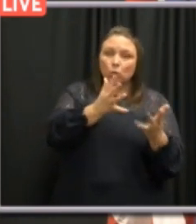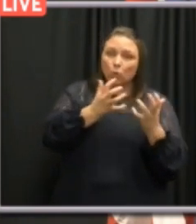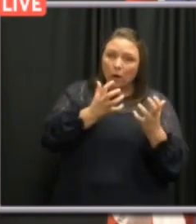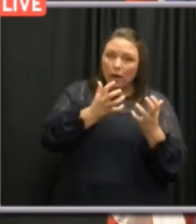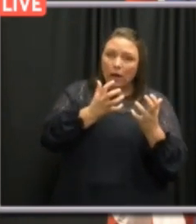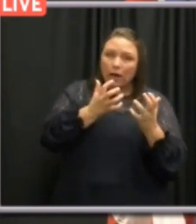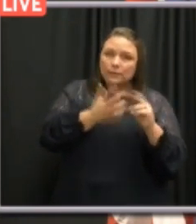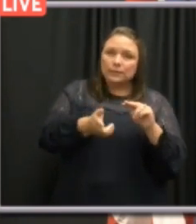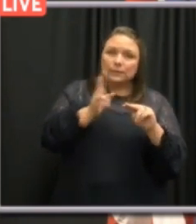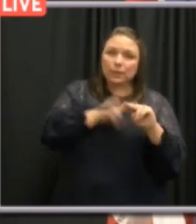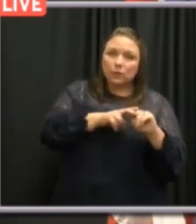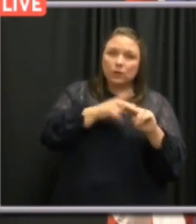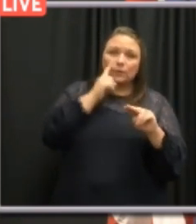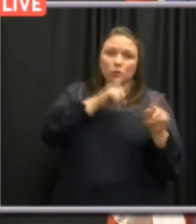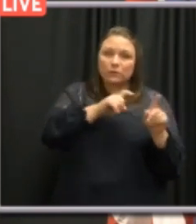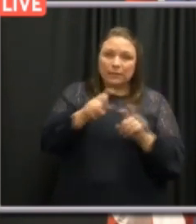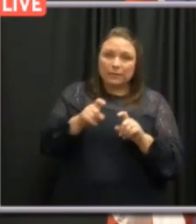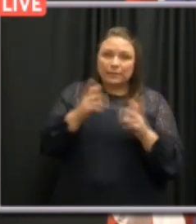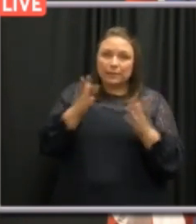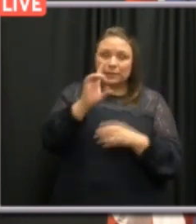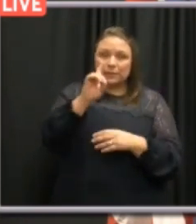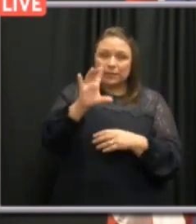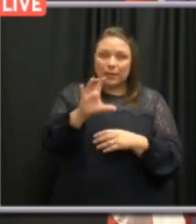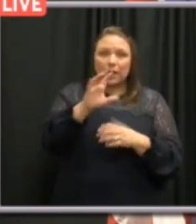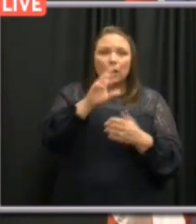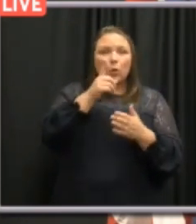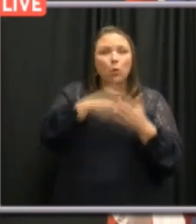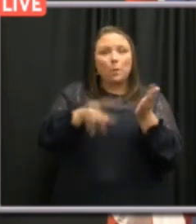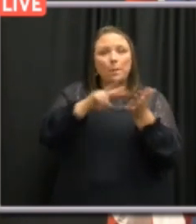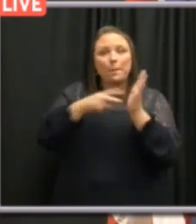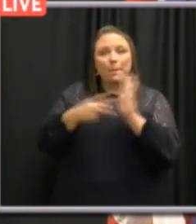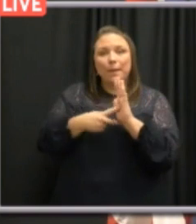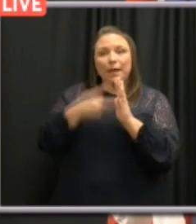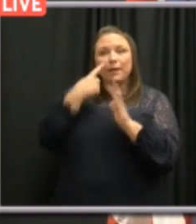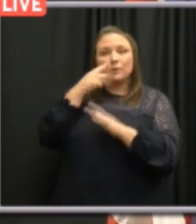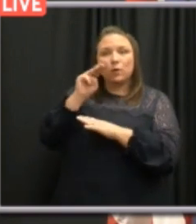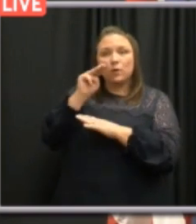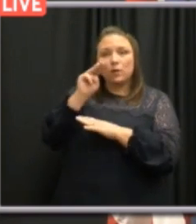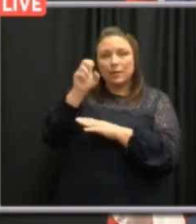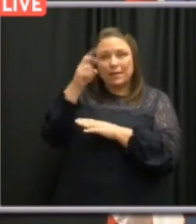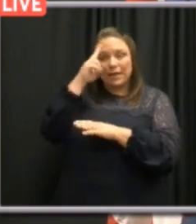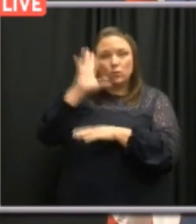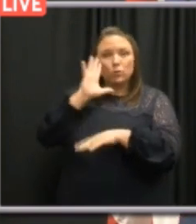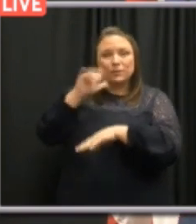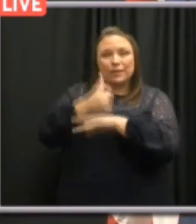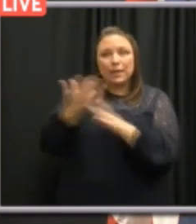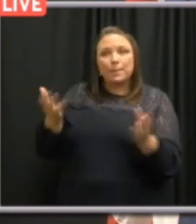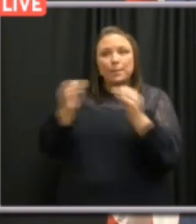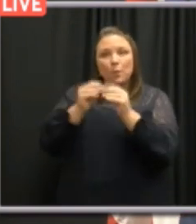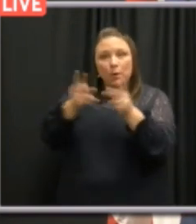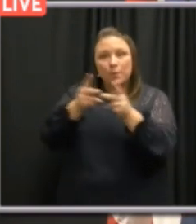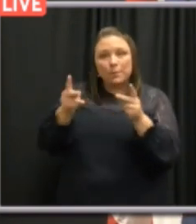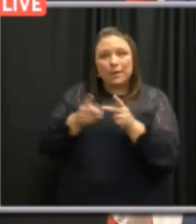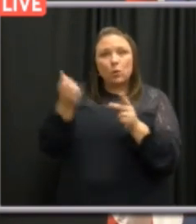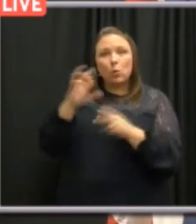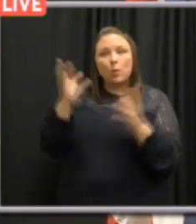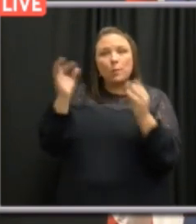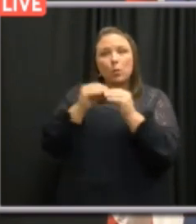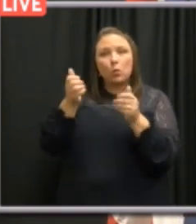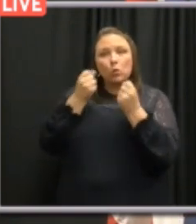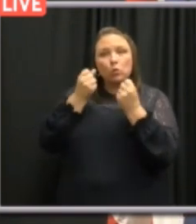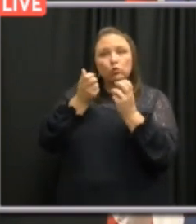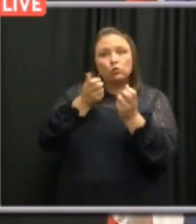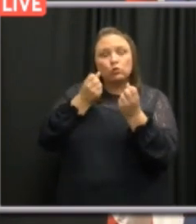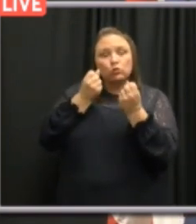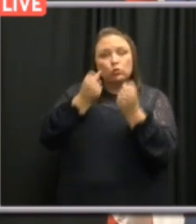testing has increased in Davidson County, and whether that could mean Metro would set up additional sites or possible drive-through sites.